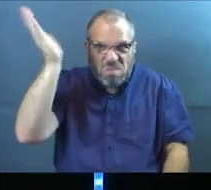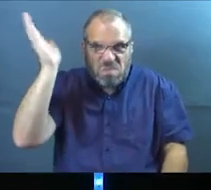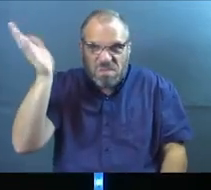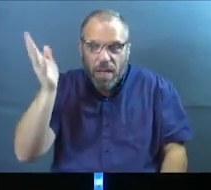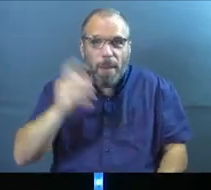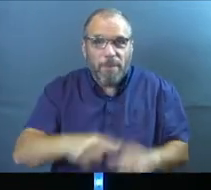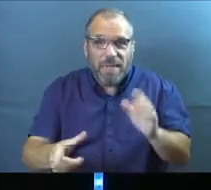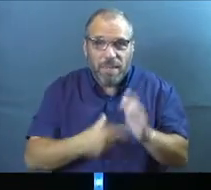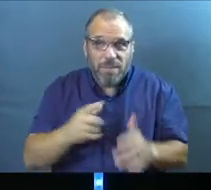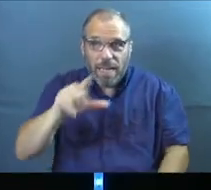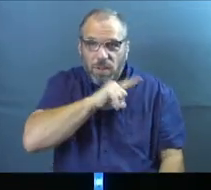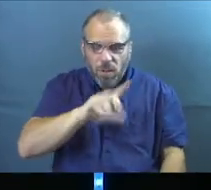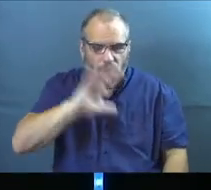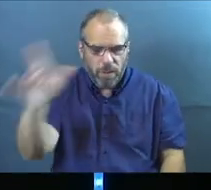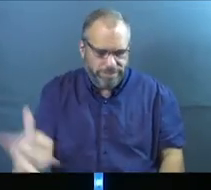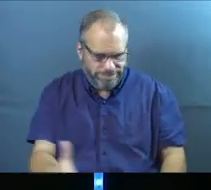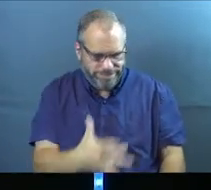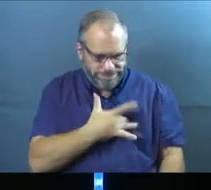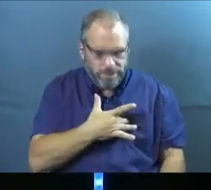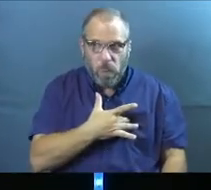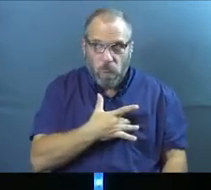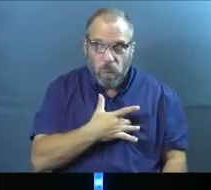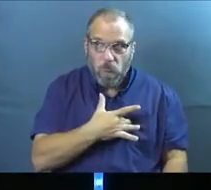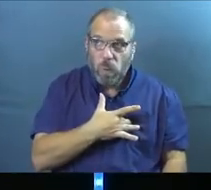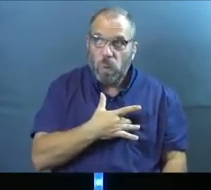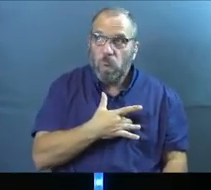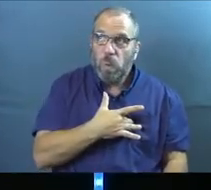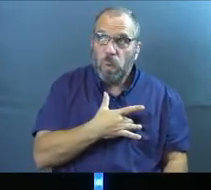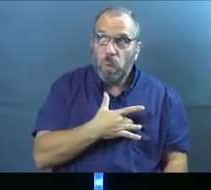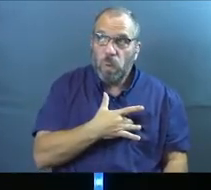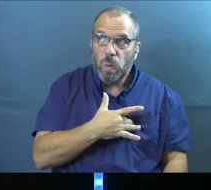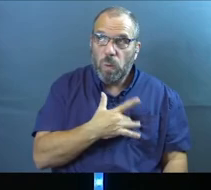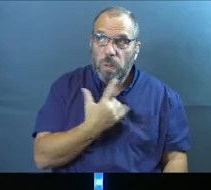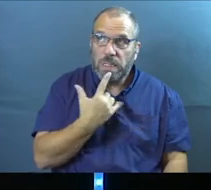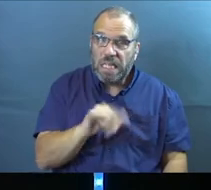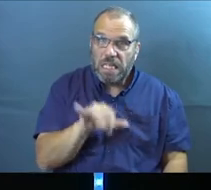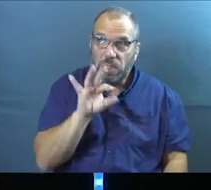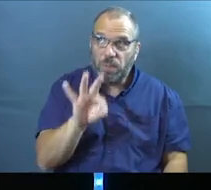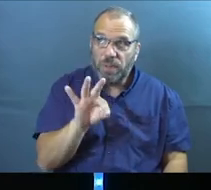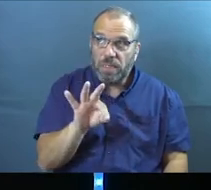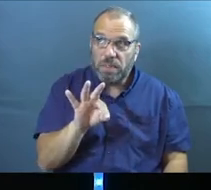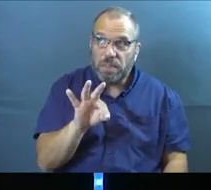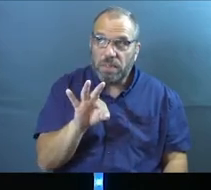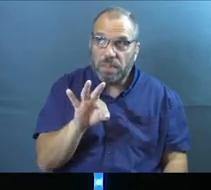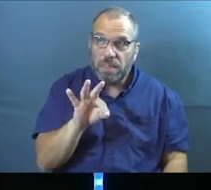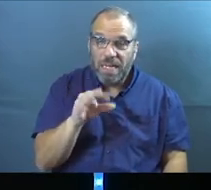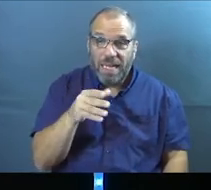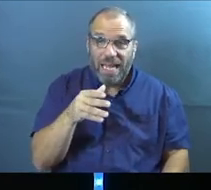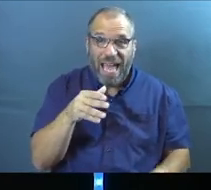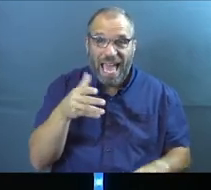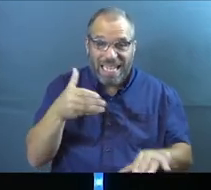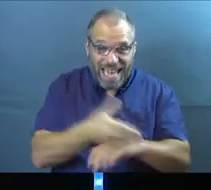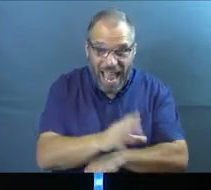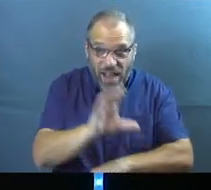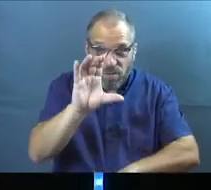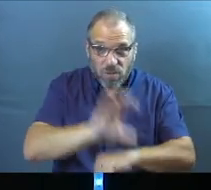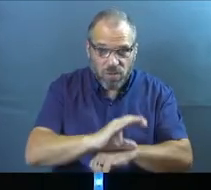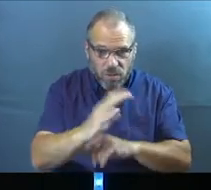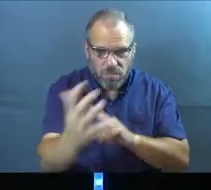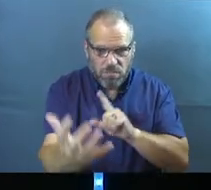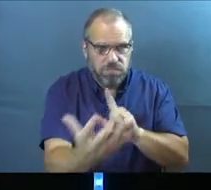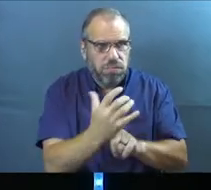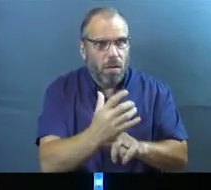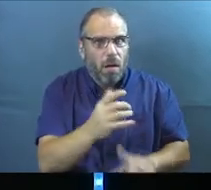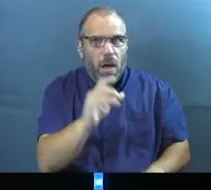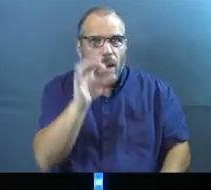But sometimes the Lord will just insert something mid-preach. And then afterward, all these people come up and it's like, that's